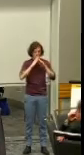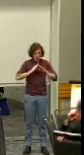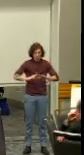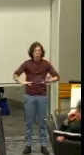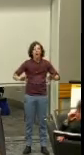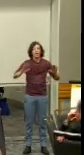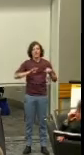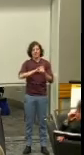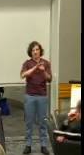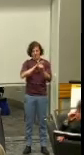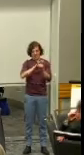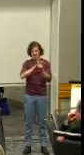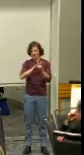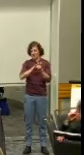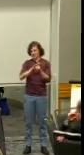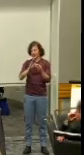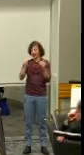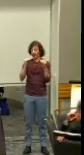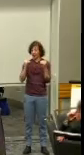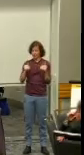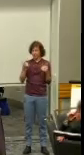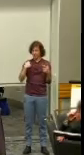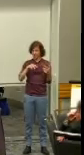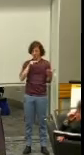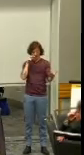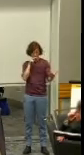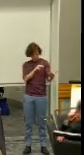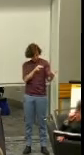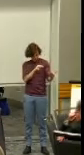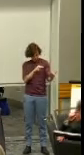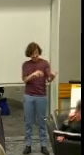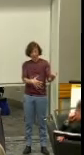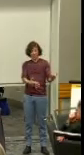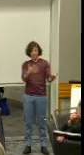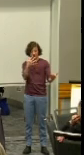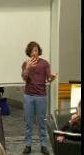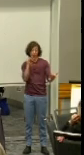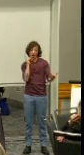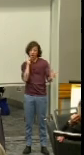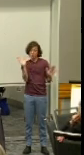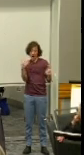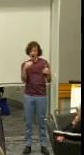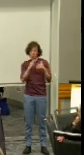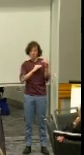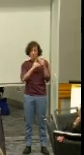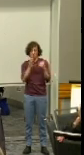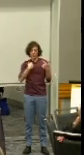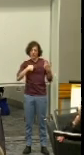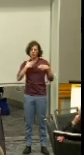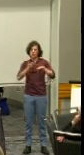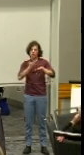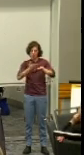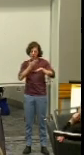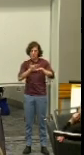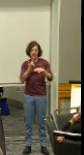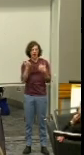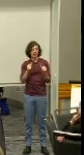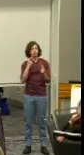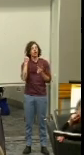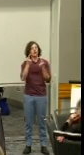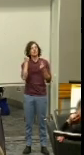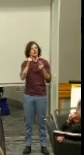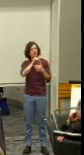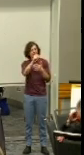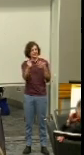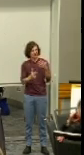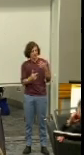We then looked at the existing 5-bedroom building that we were renovating, and tried to think of the sequence of